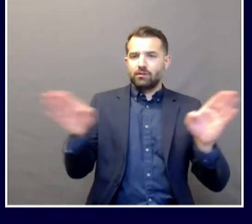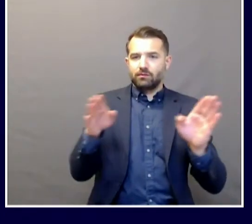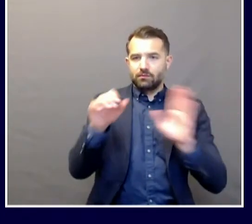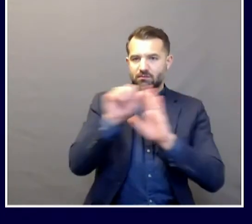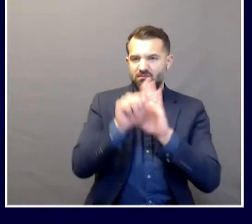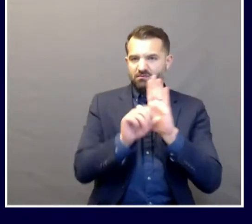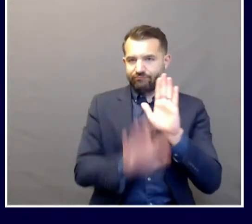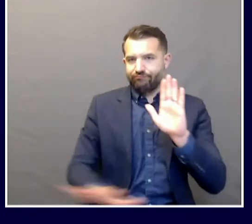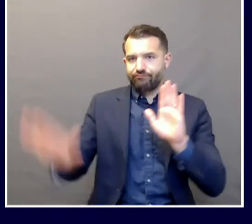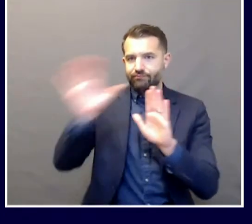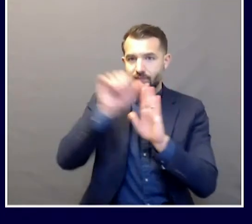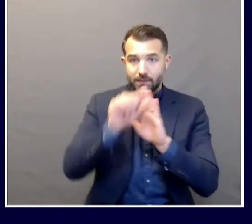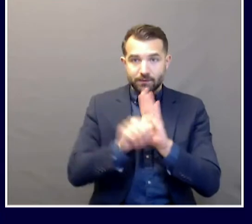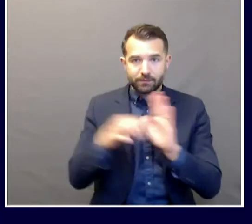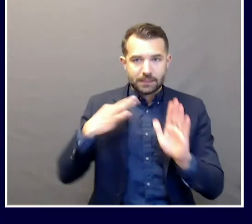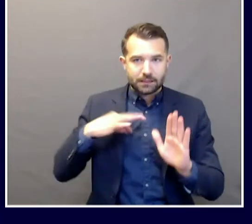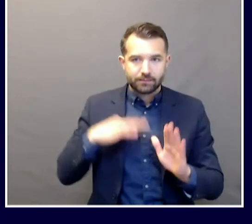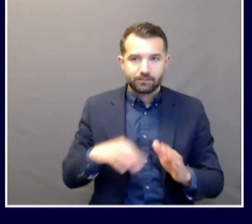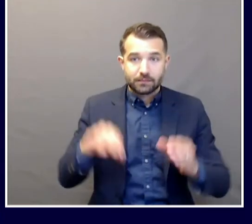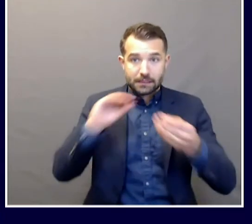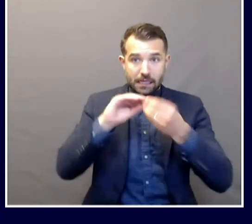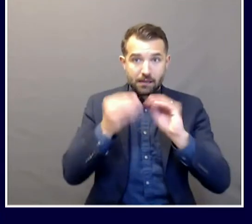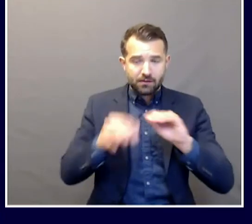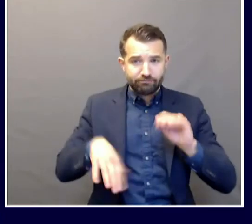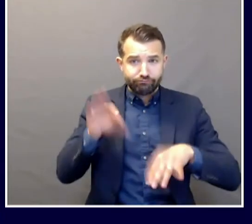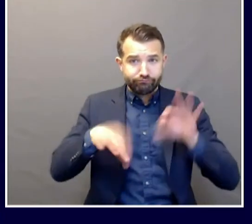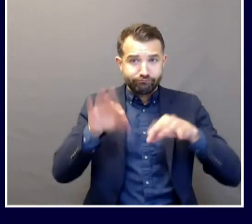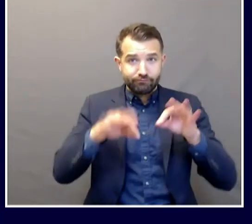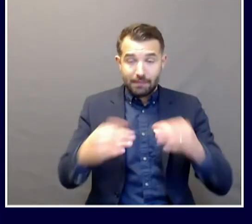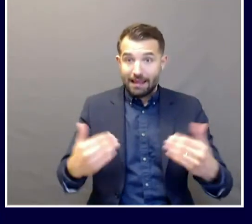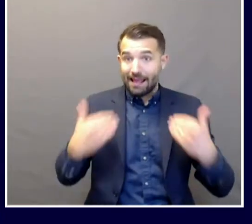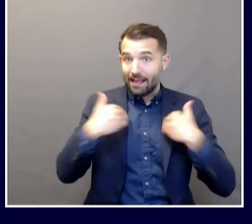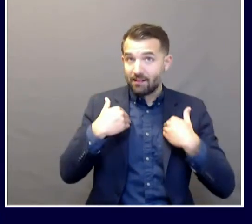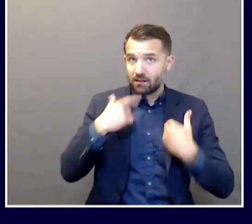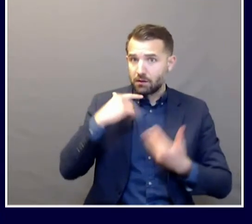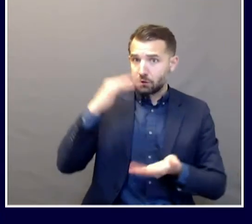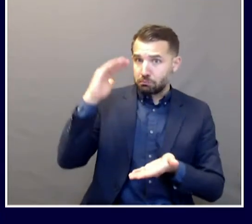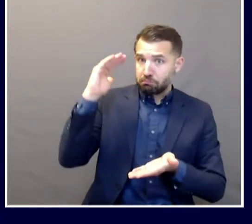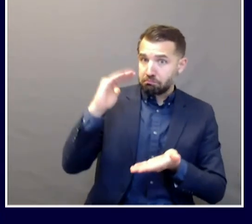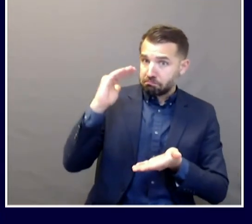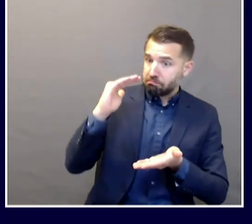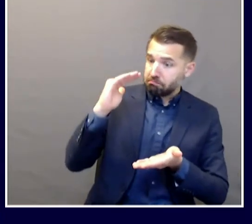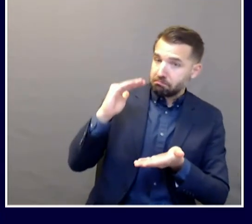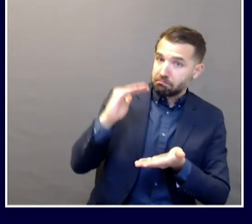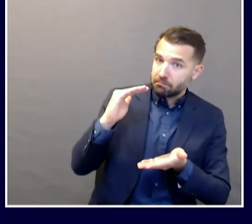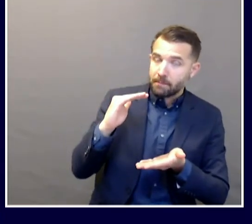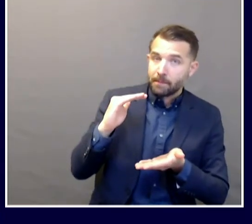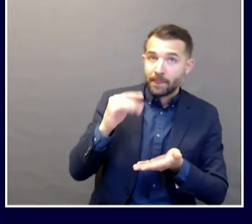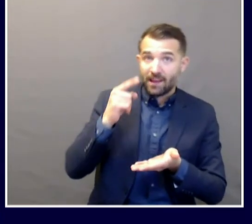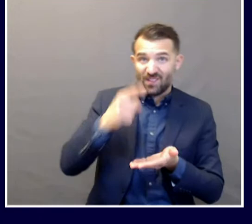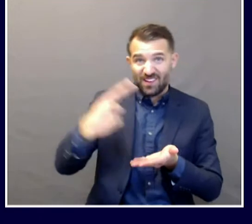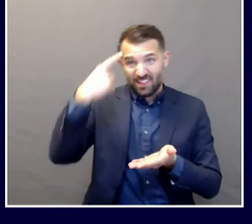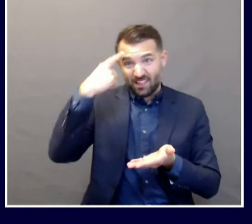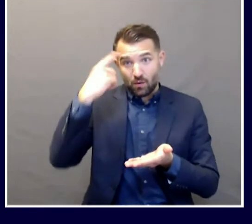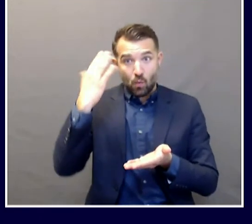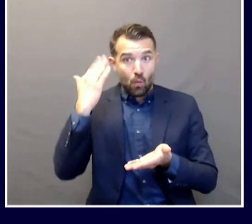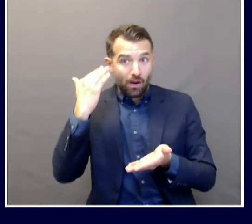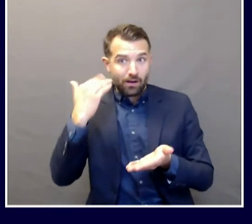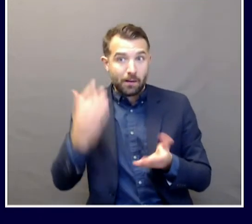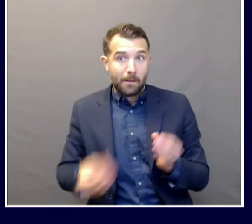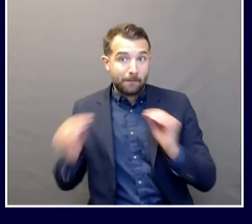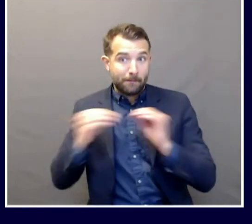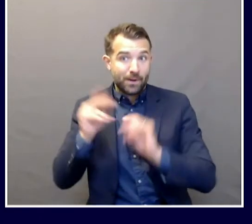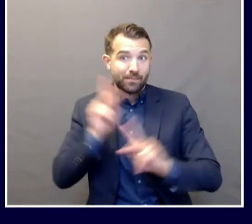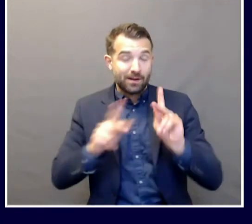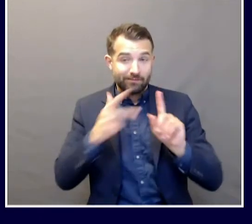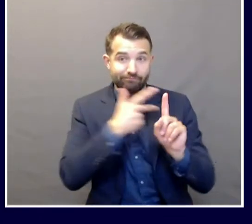in cases, would you say at this point that does have something to do with more people being vaccinated, or is it just people, changing their